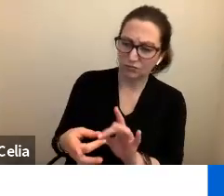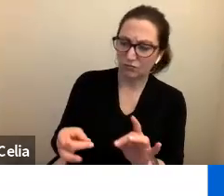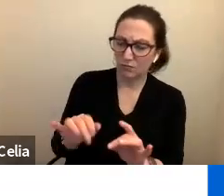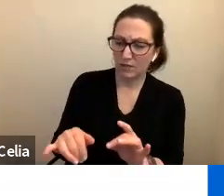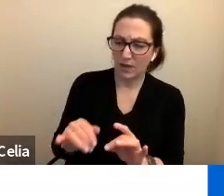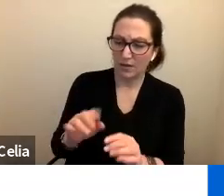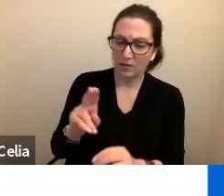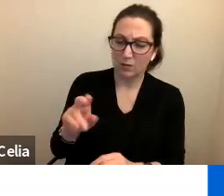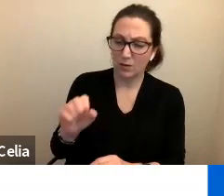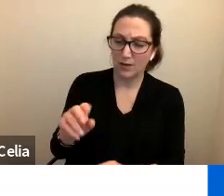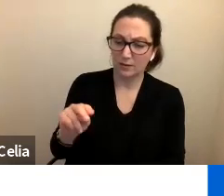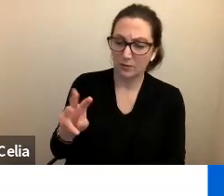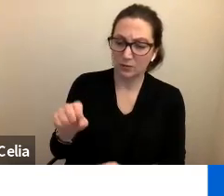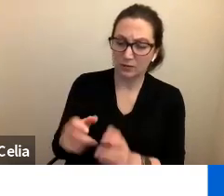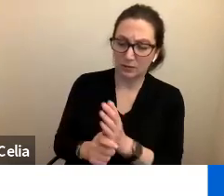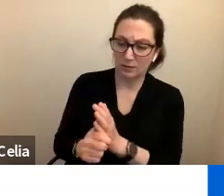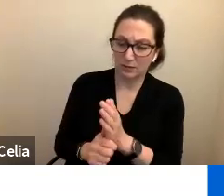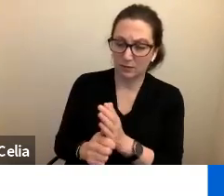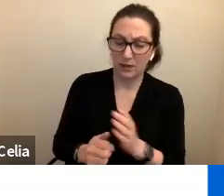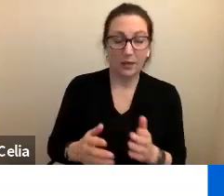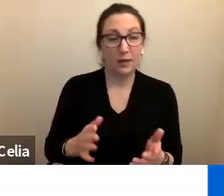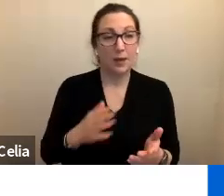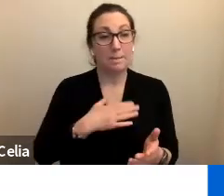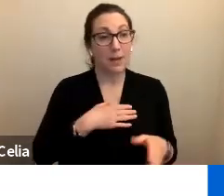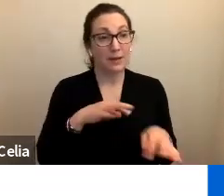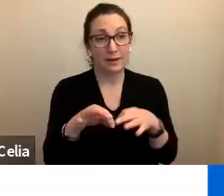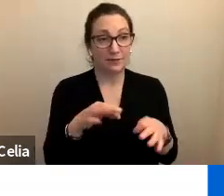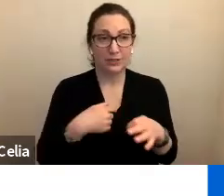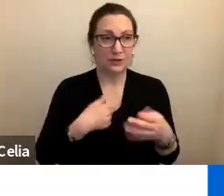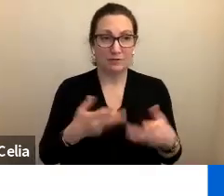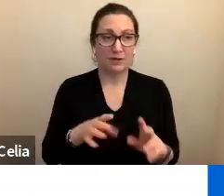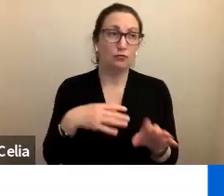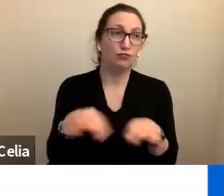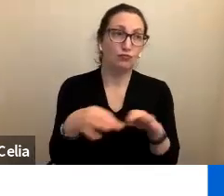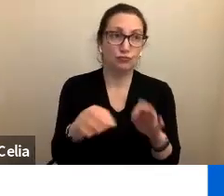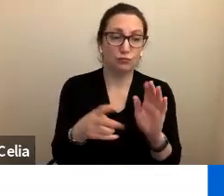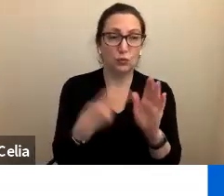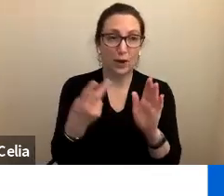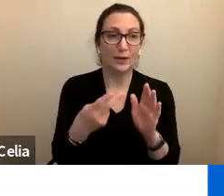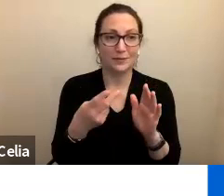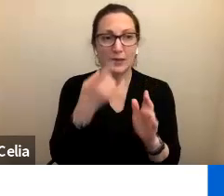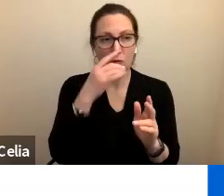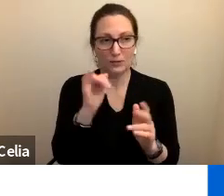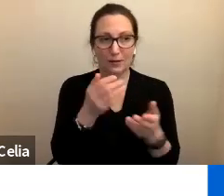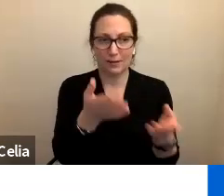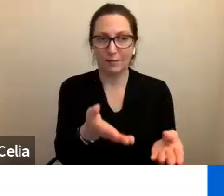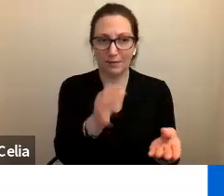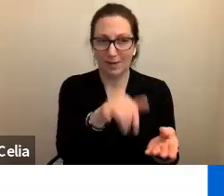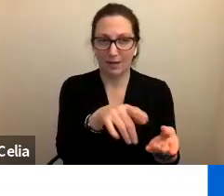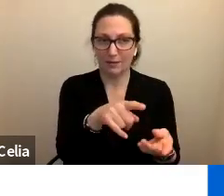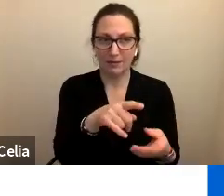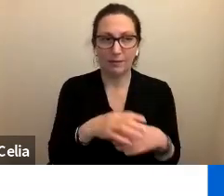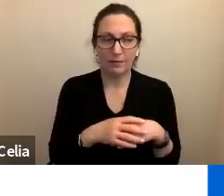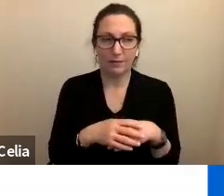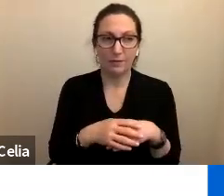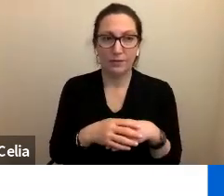but my definition I've now said twice in meetings, and it looks more like this one, which has to